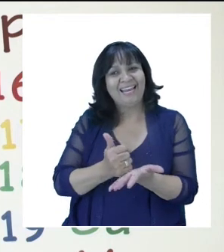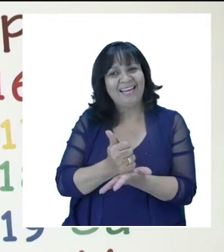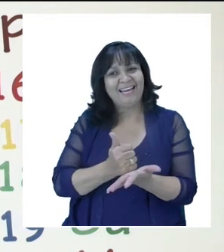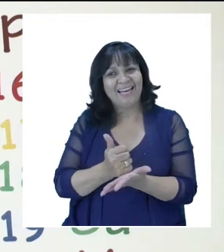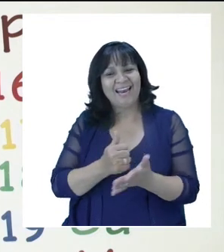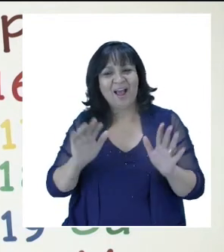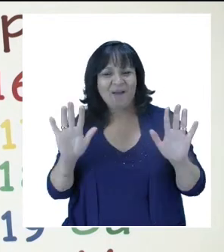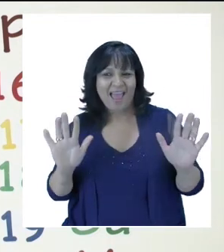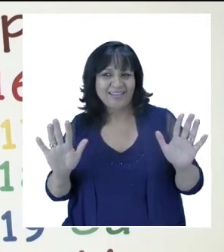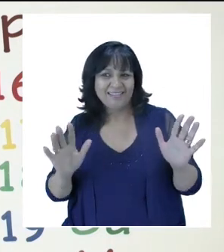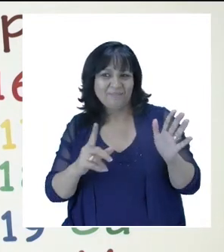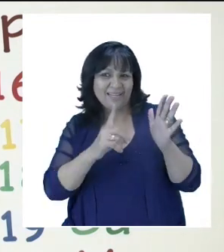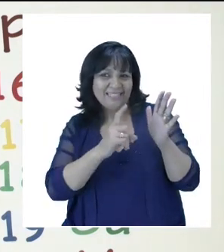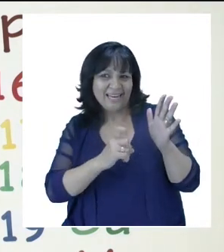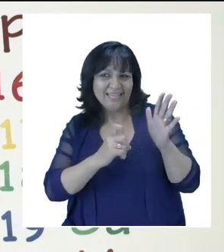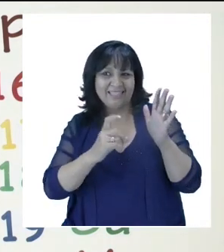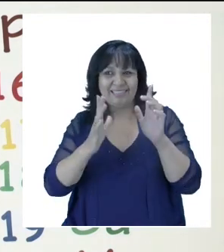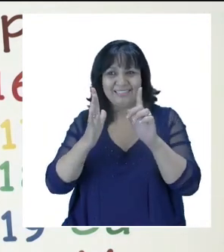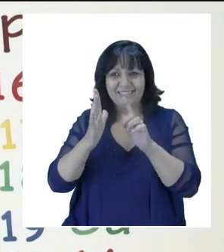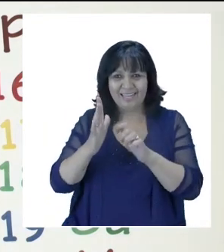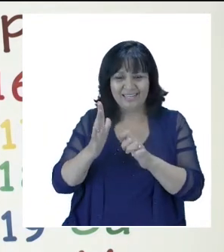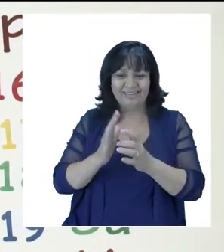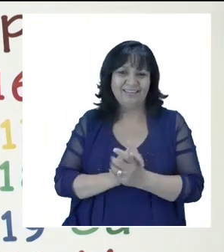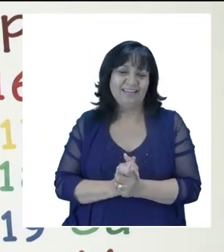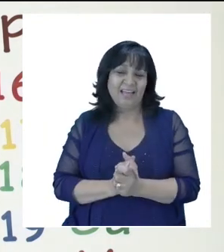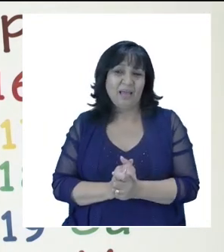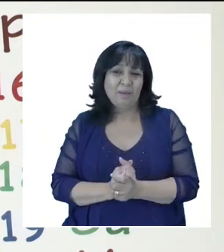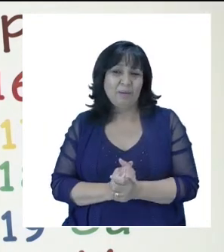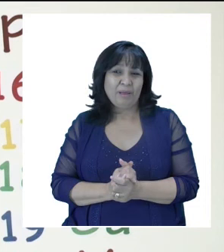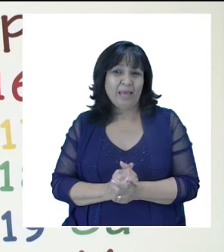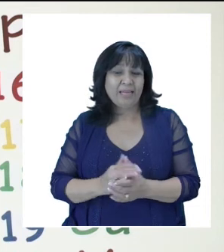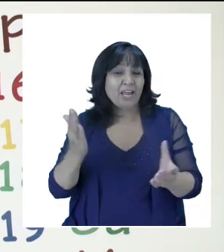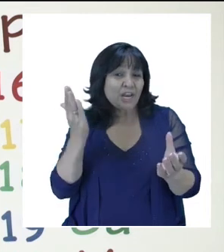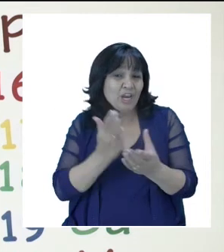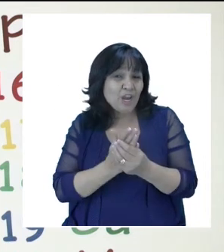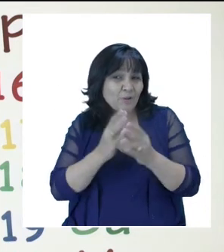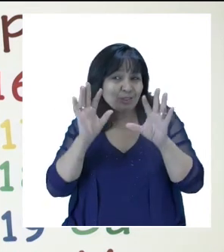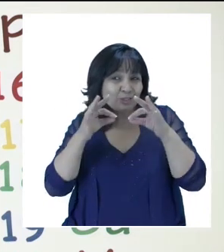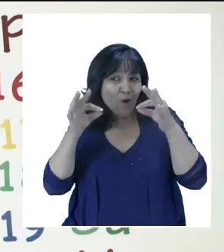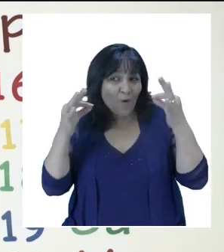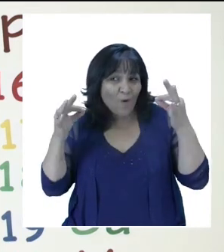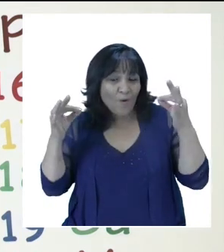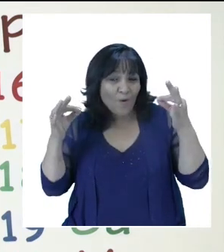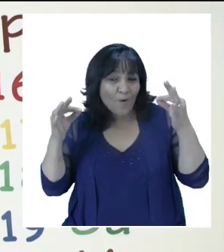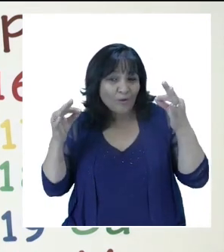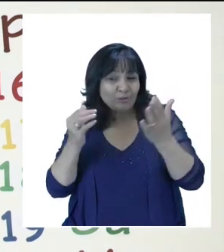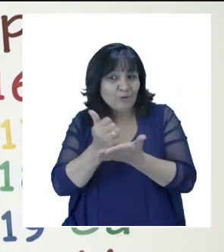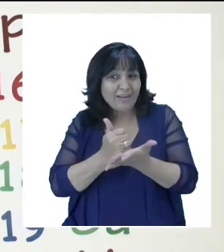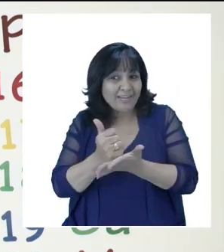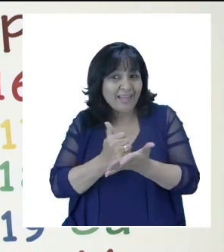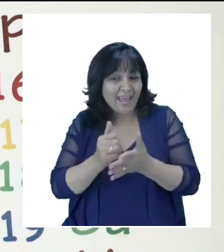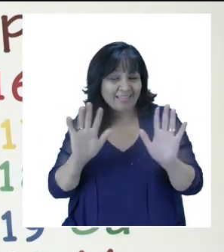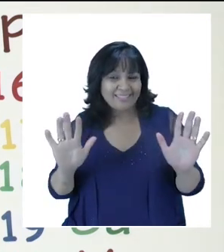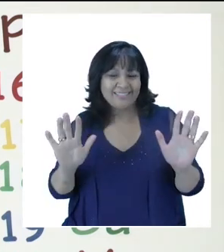sanitize. Remember, I taught you a new song to help us sanitize. Are you ready?